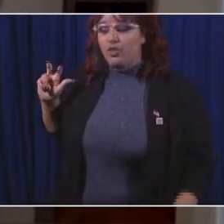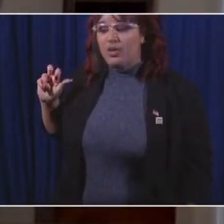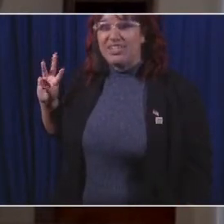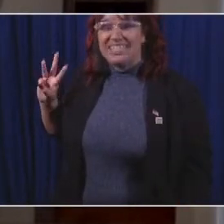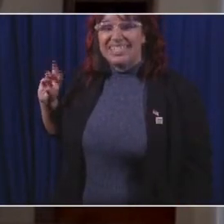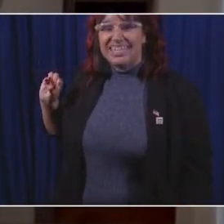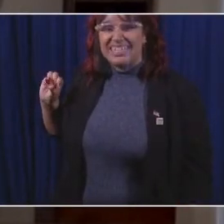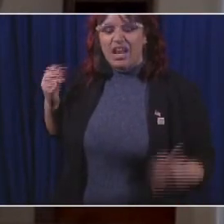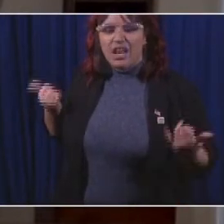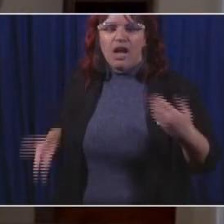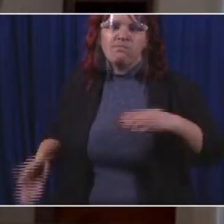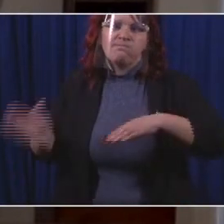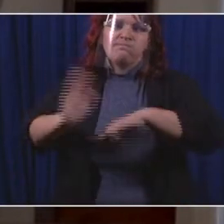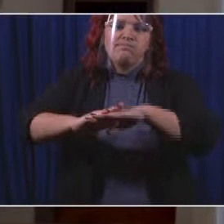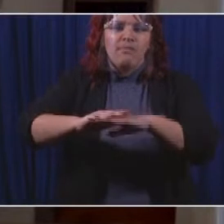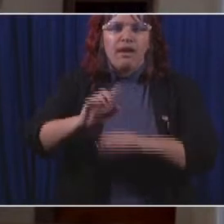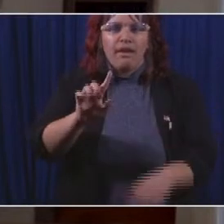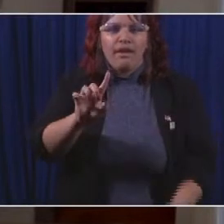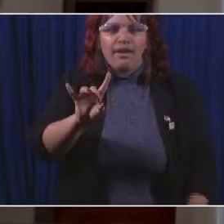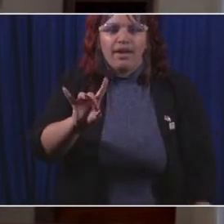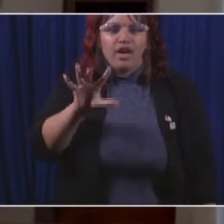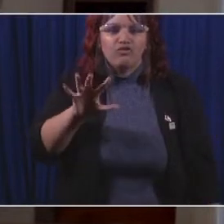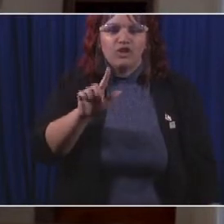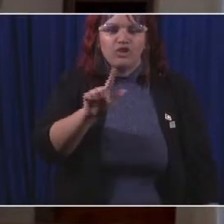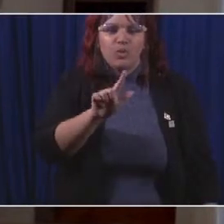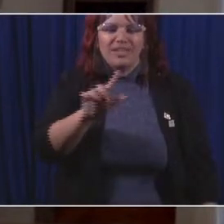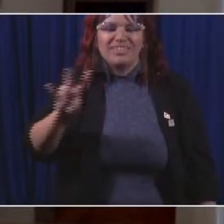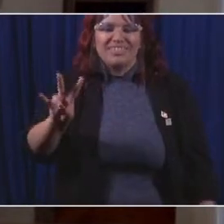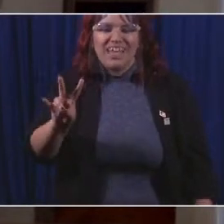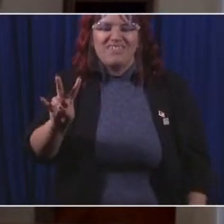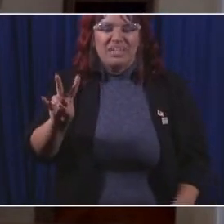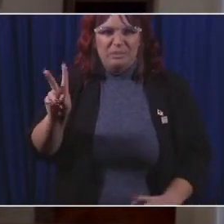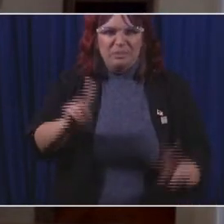360 patients on a ventilator.